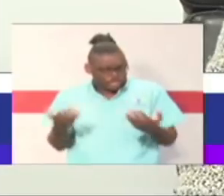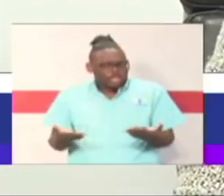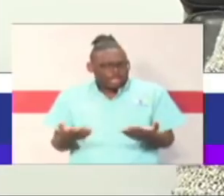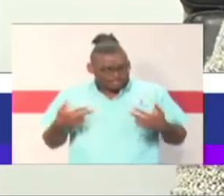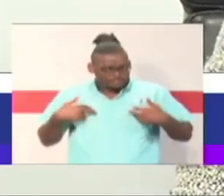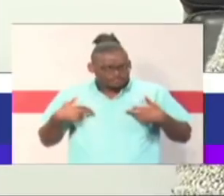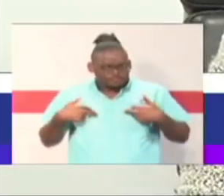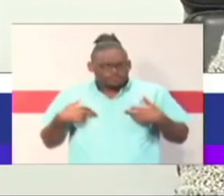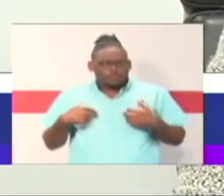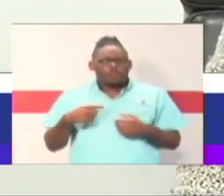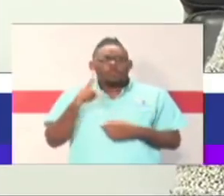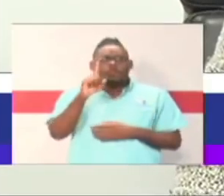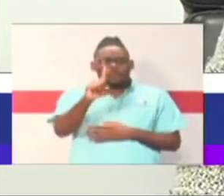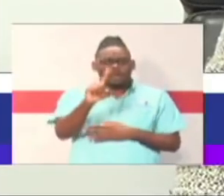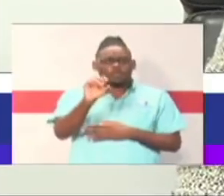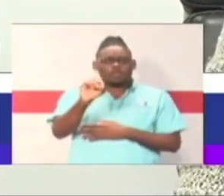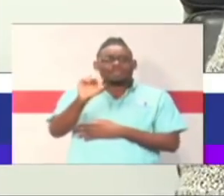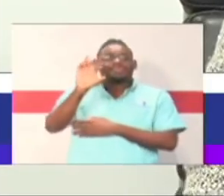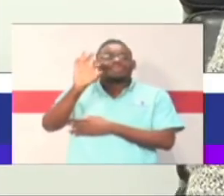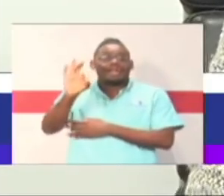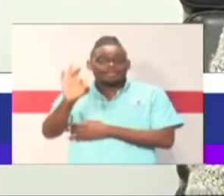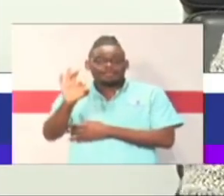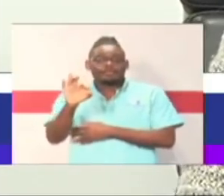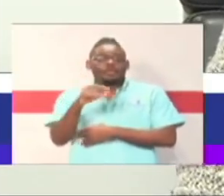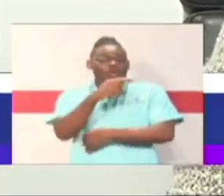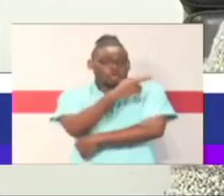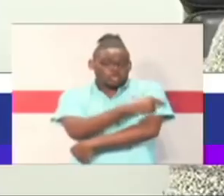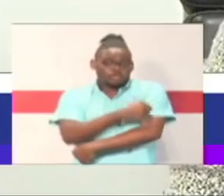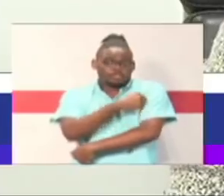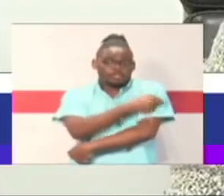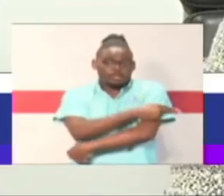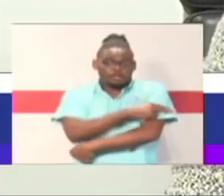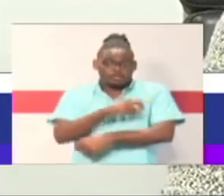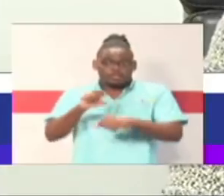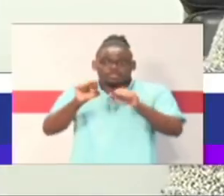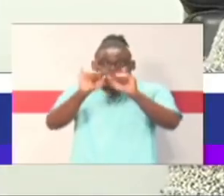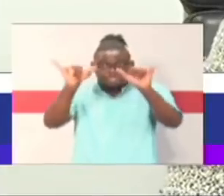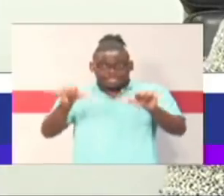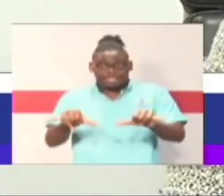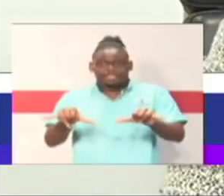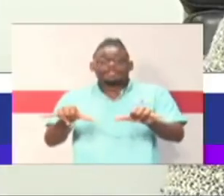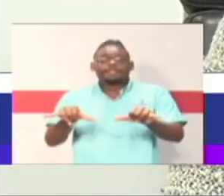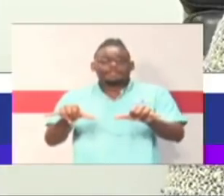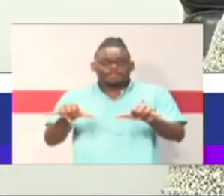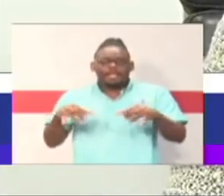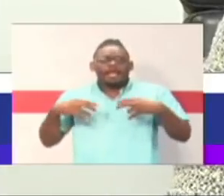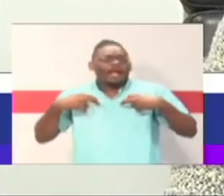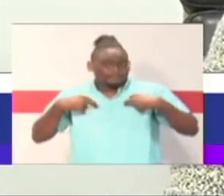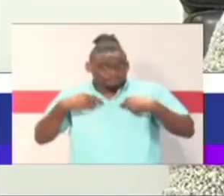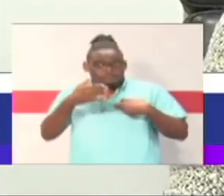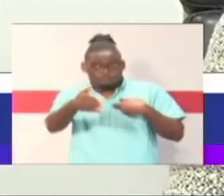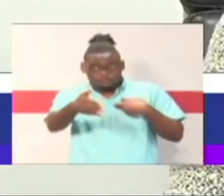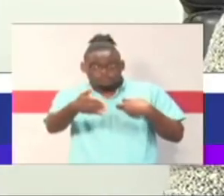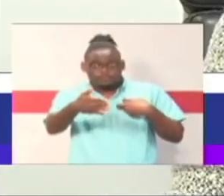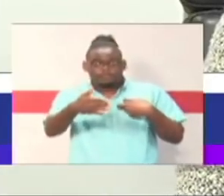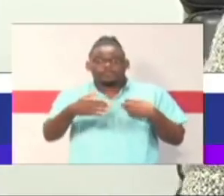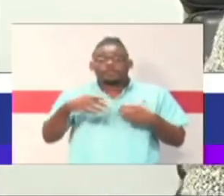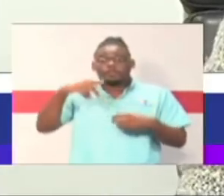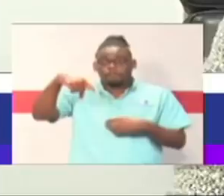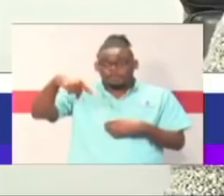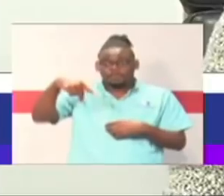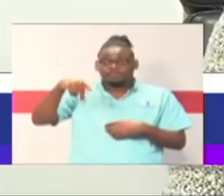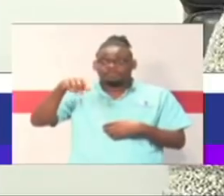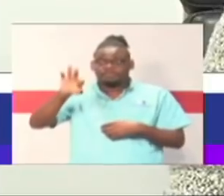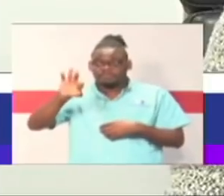vaccination sites across Trinidad and Tobago. So there is the choice of the Pfizer vaccine for persons that are aged 12